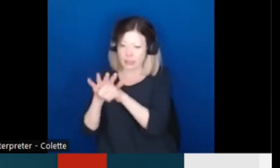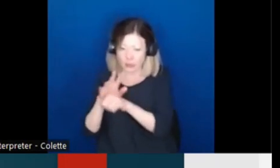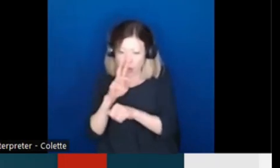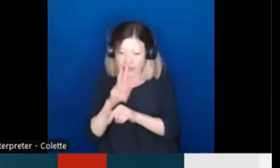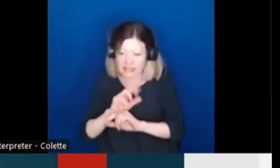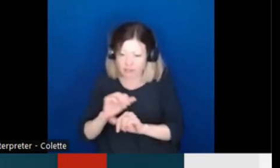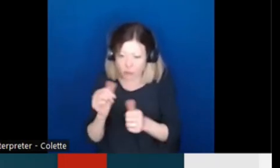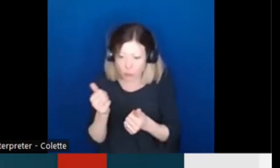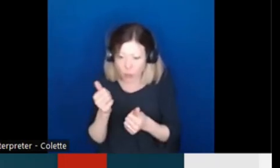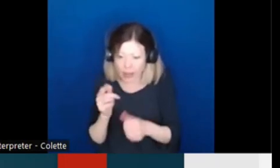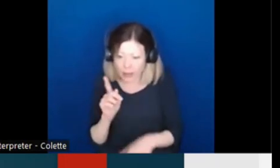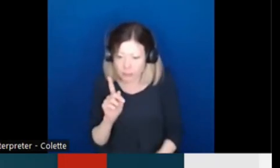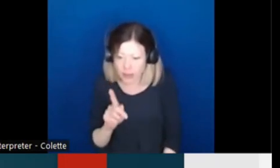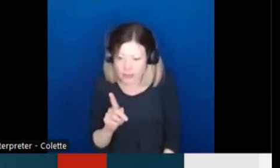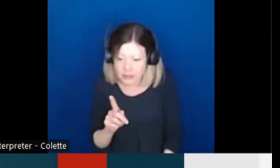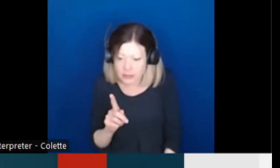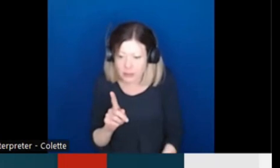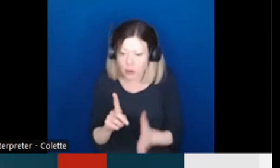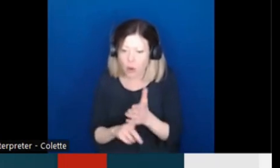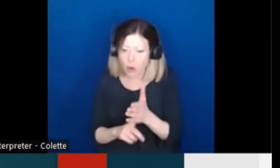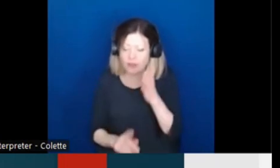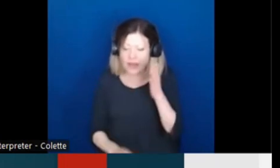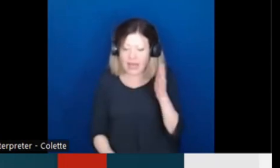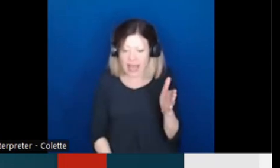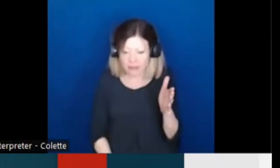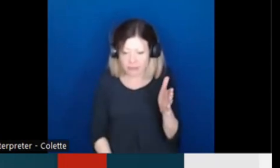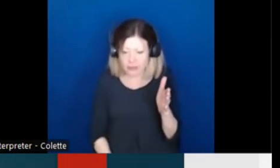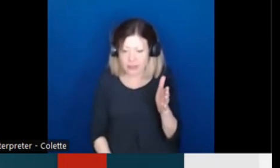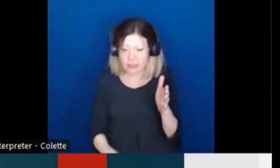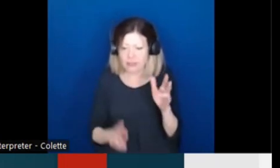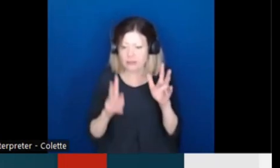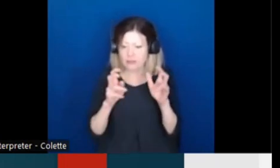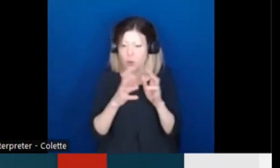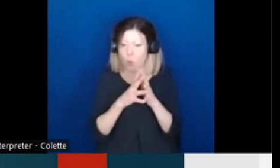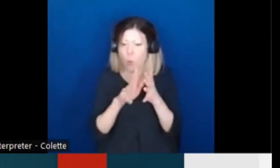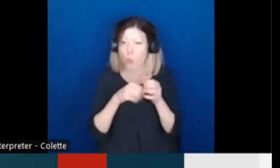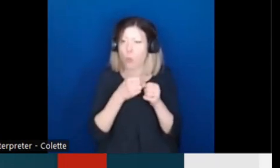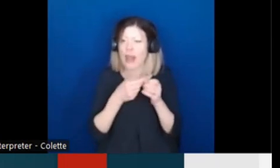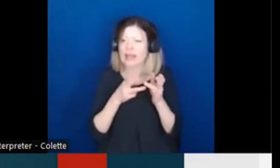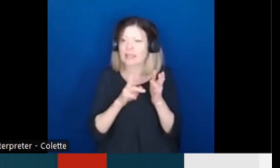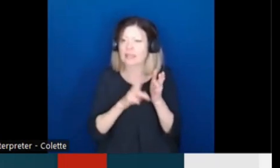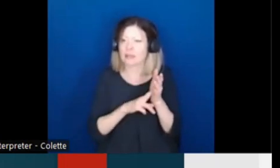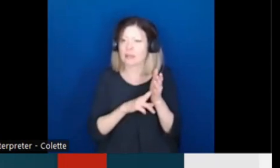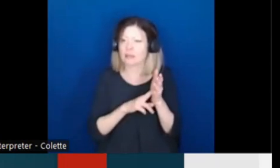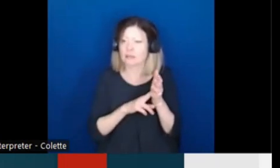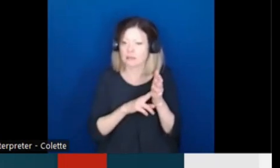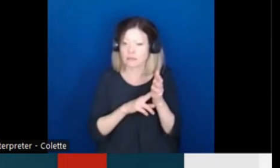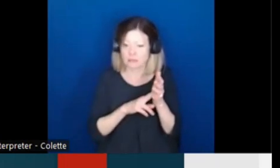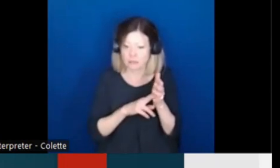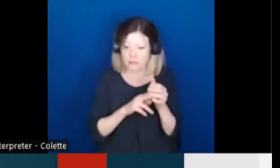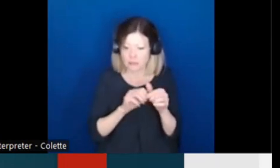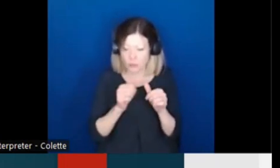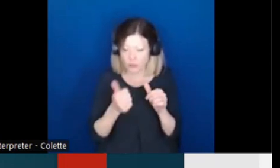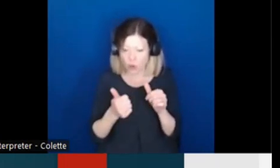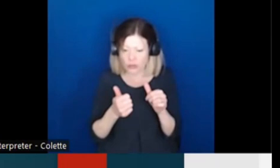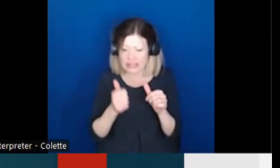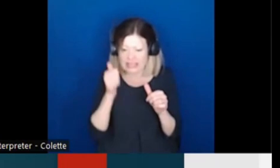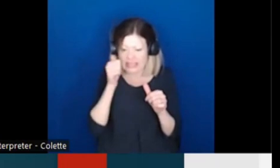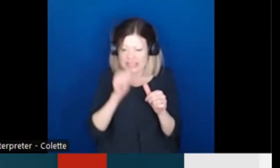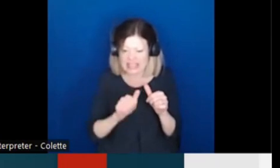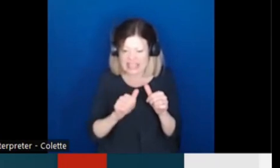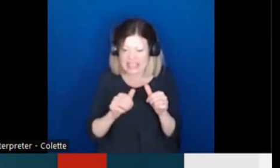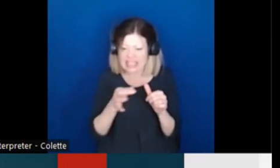on the left, one says Wellington's Land. We've got Sneaky's Land, Monkey's Island, and so